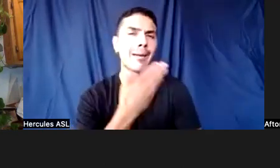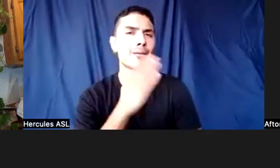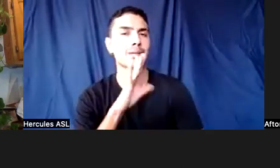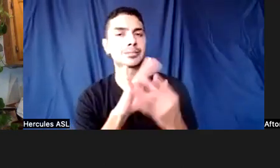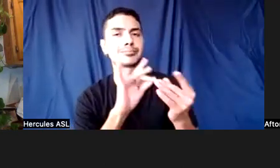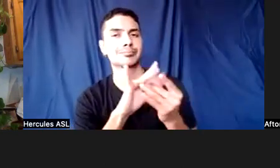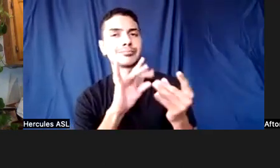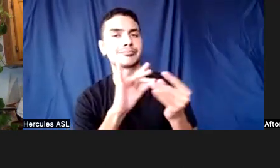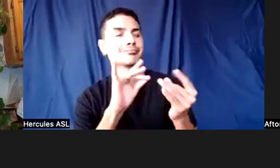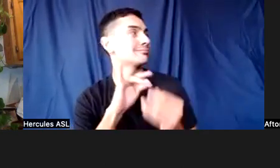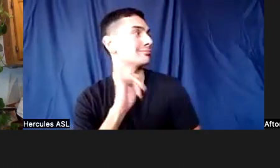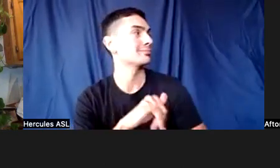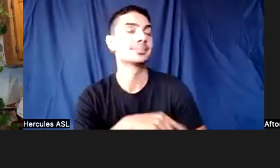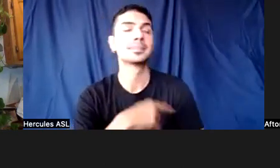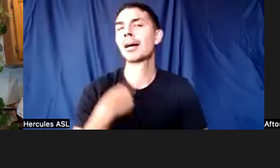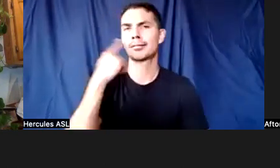really important